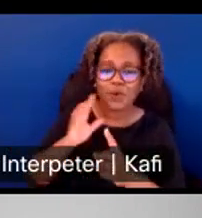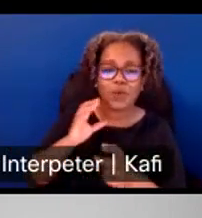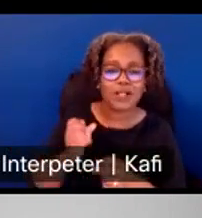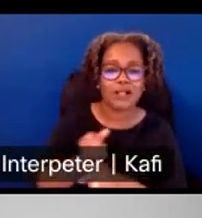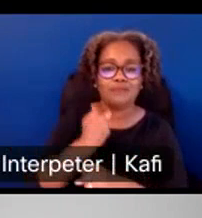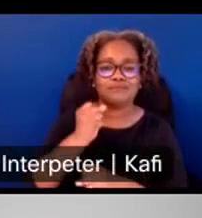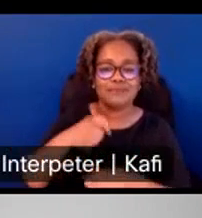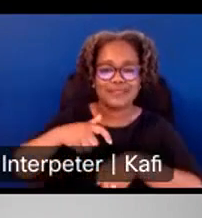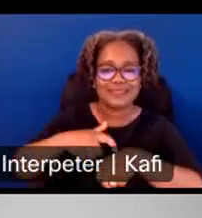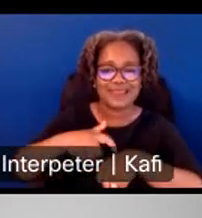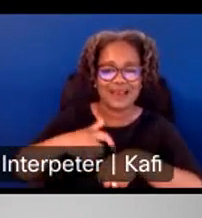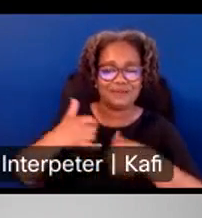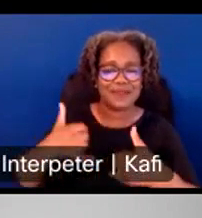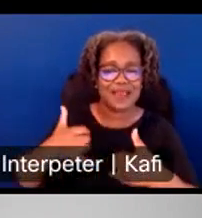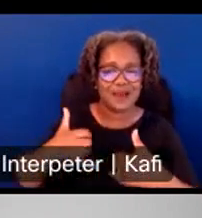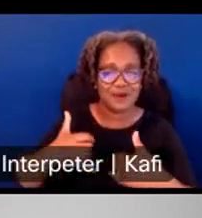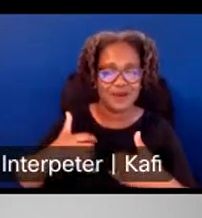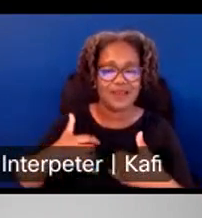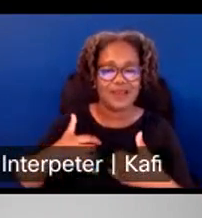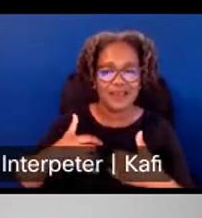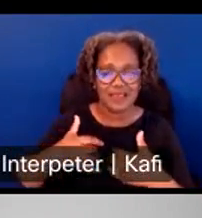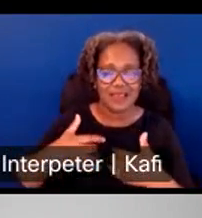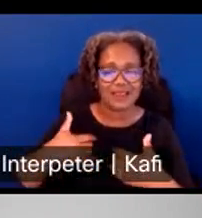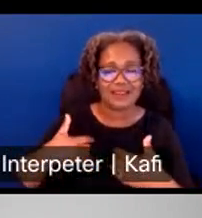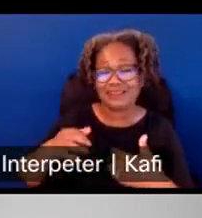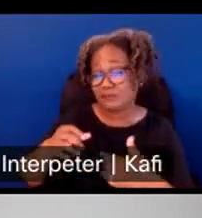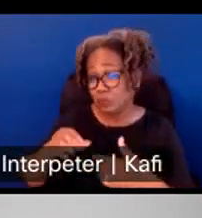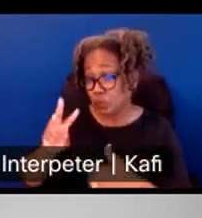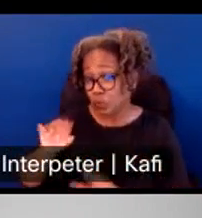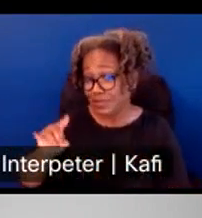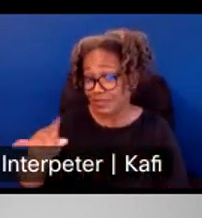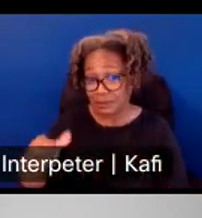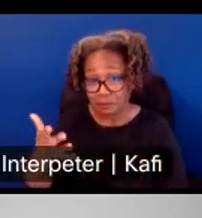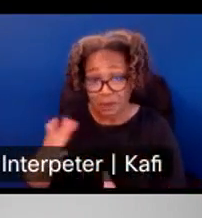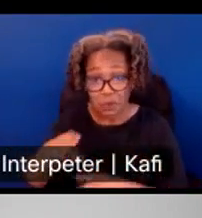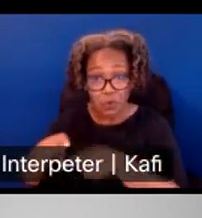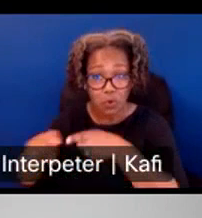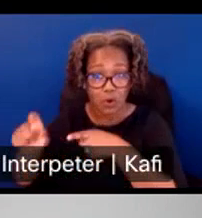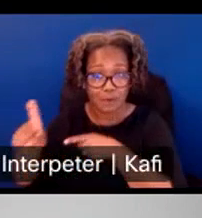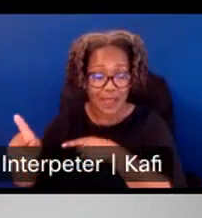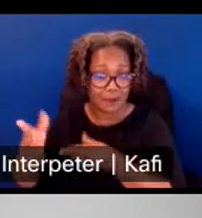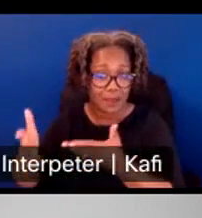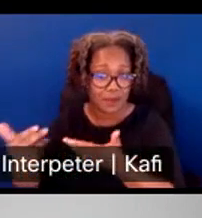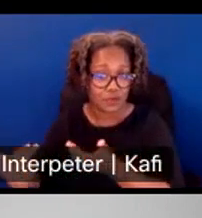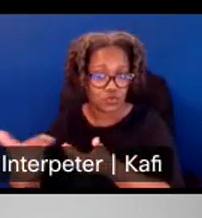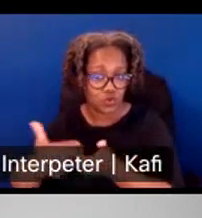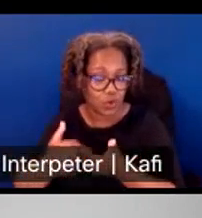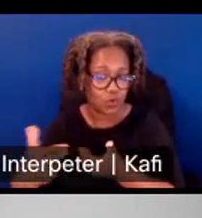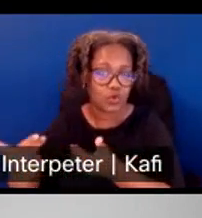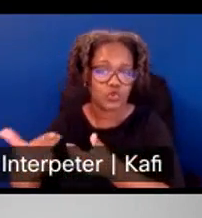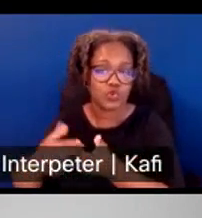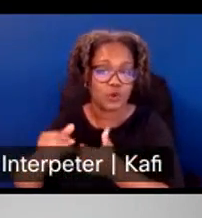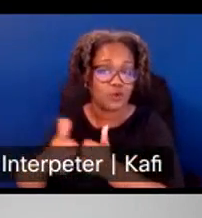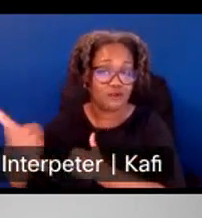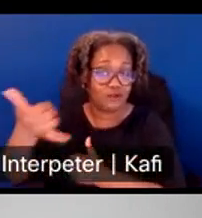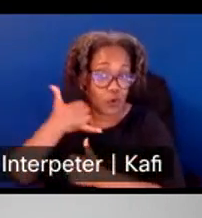try calling them back, you have that number to make sure they can get on or either do it by phone. That would be great. I will